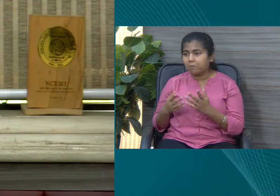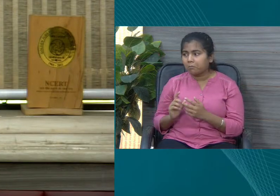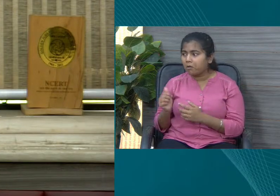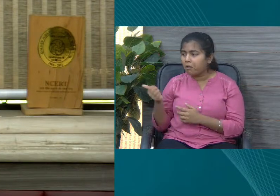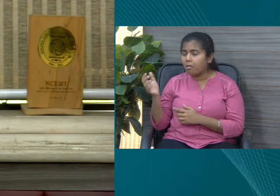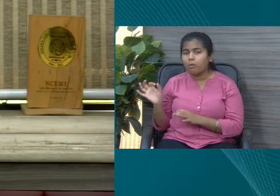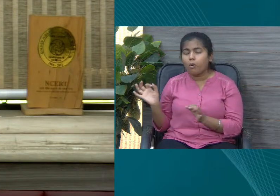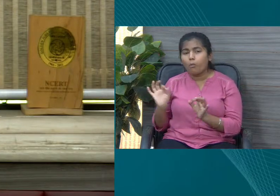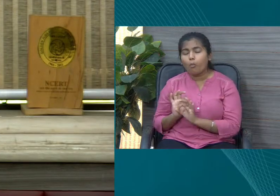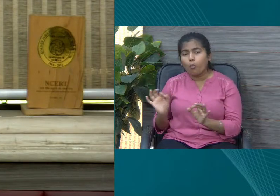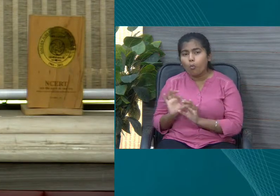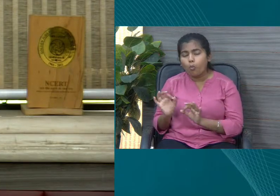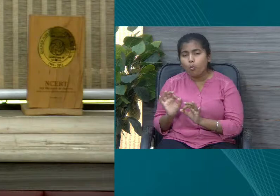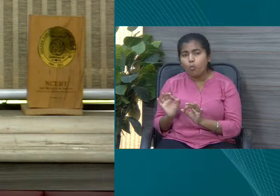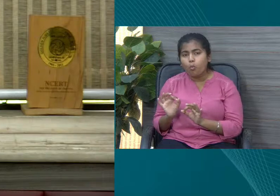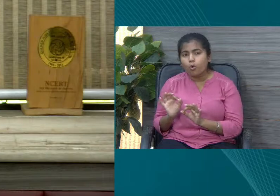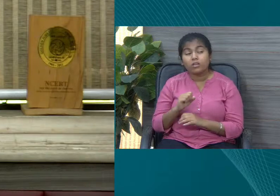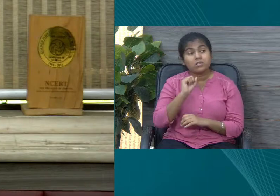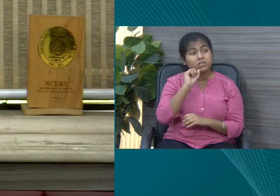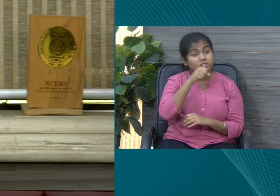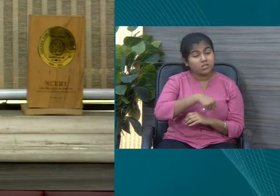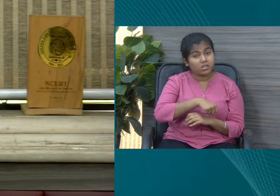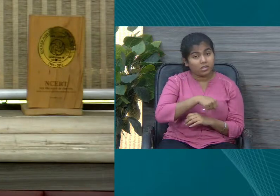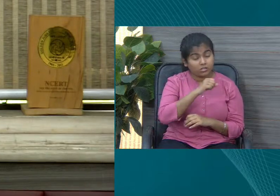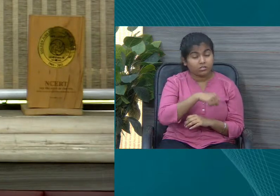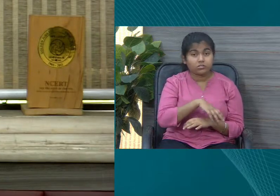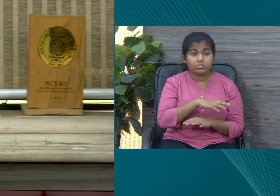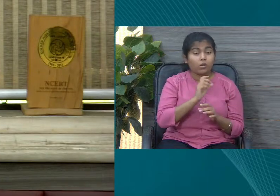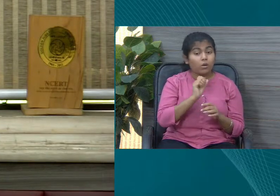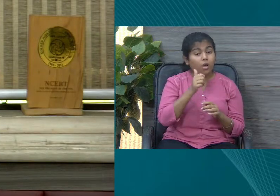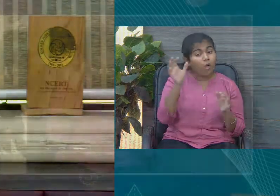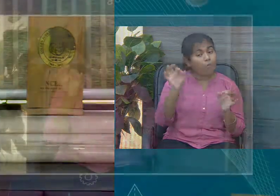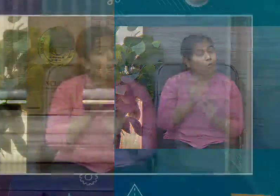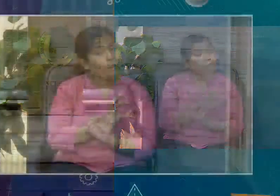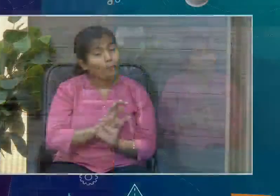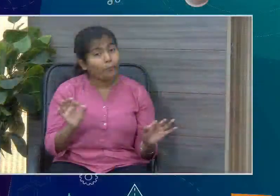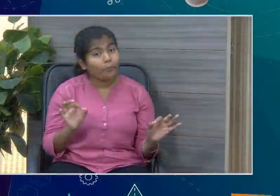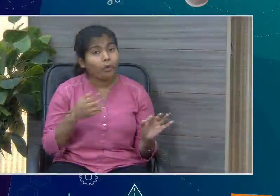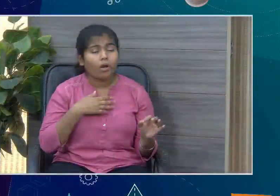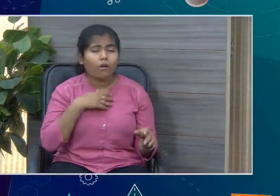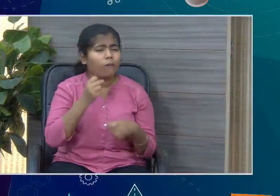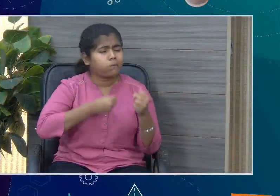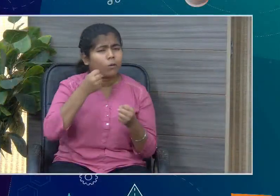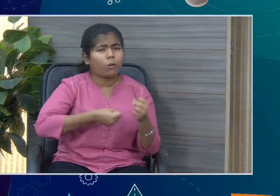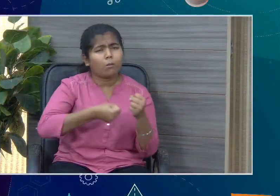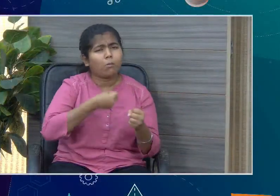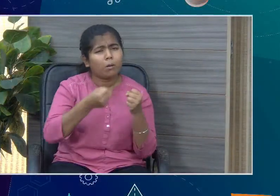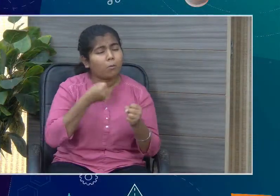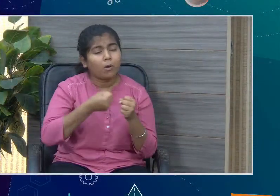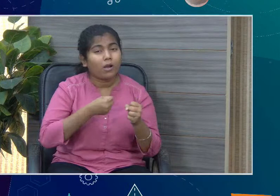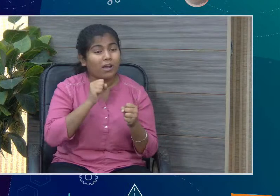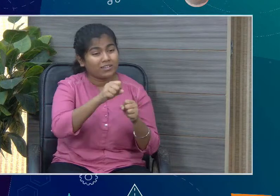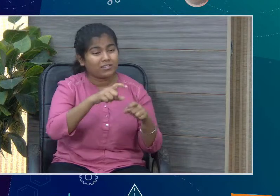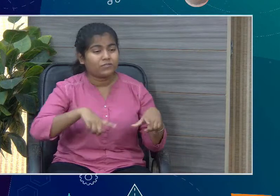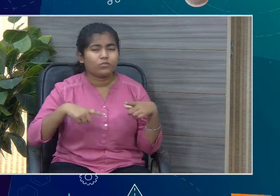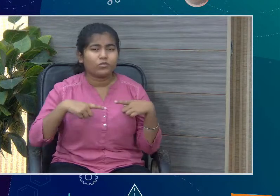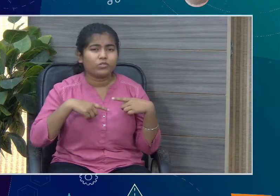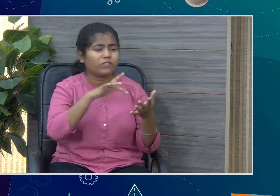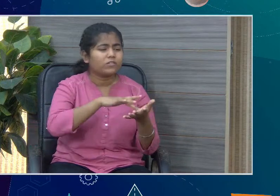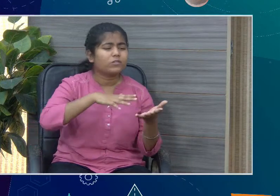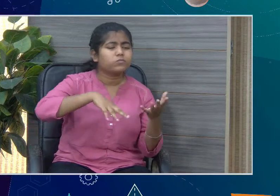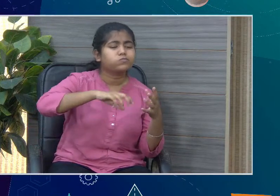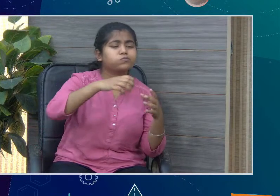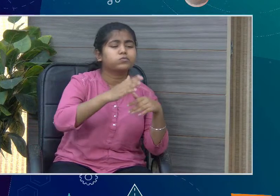else, and he's scared, and he ran away. He ran away to the island, to his cave,